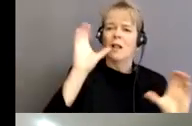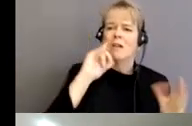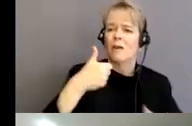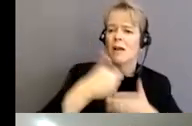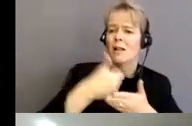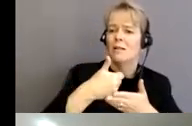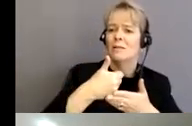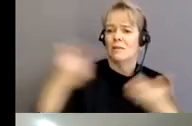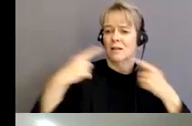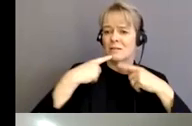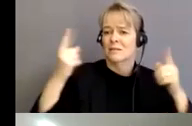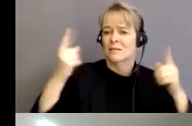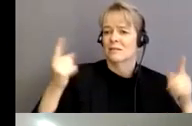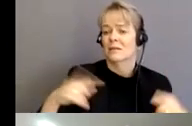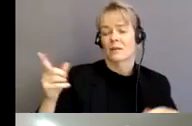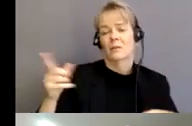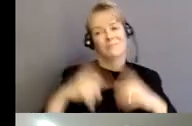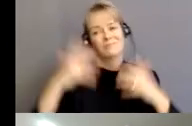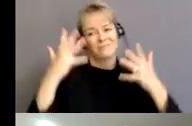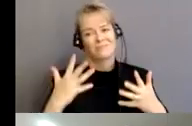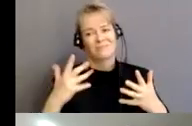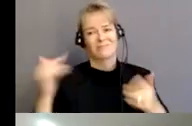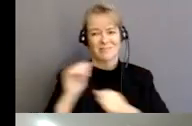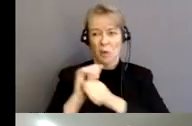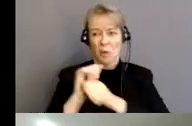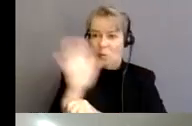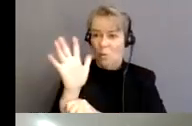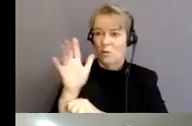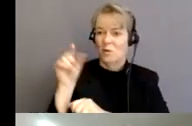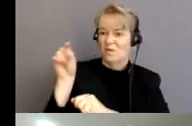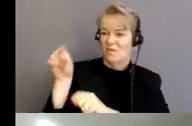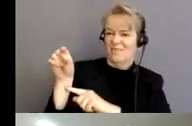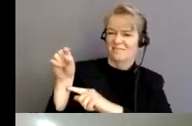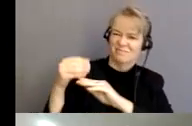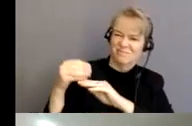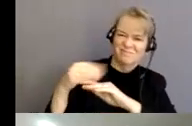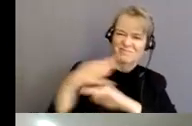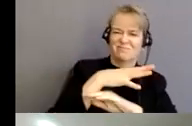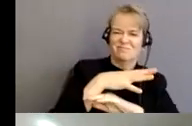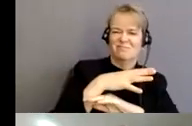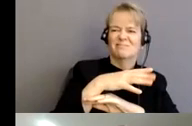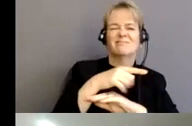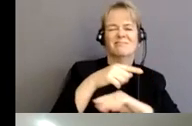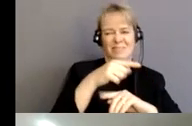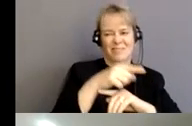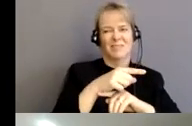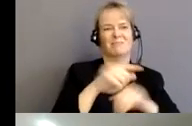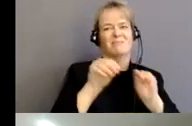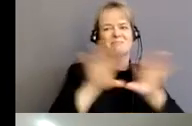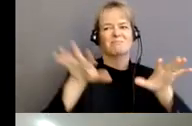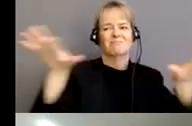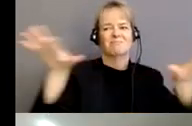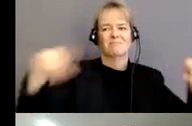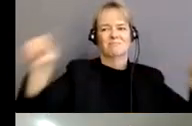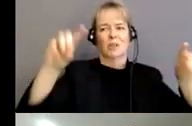these traumatic events in our society sometimes bring forth these issues more to our community's attention,